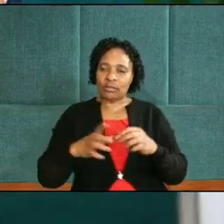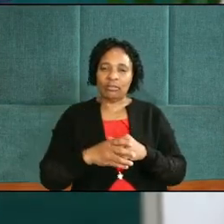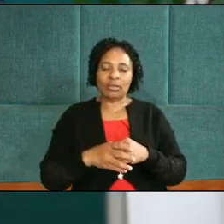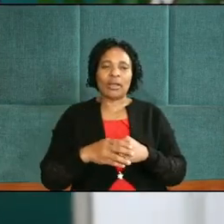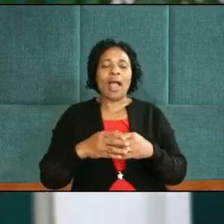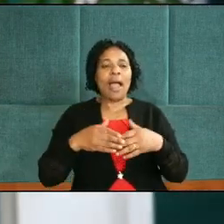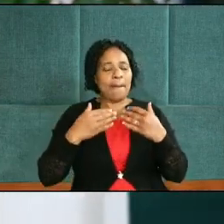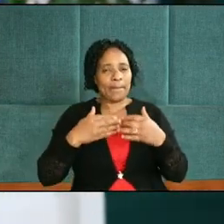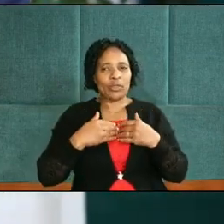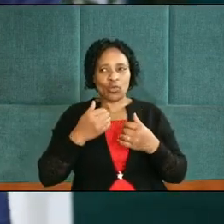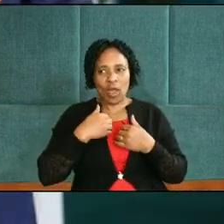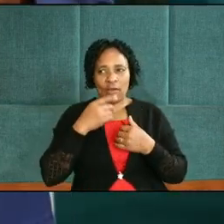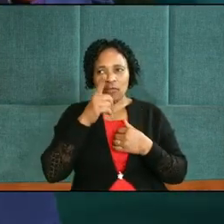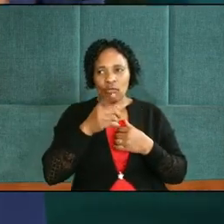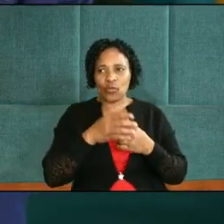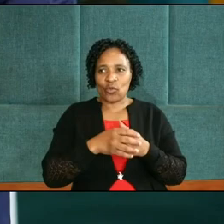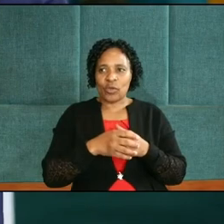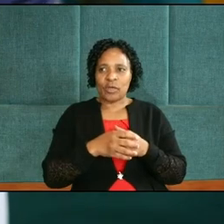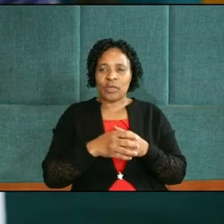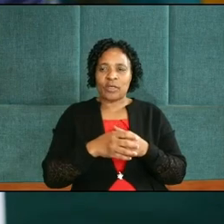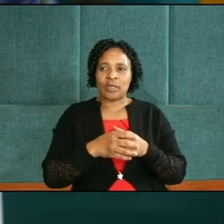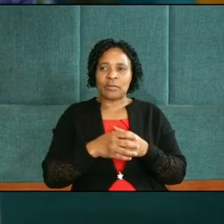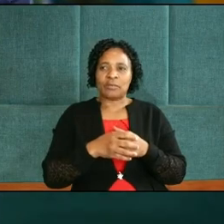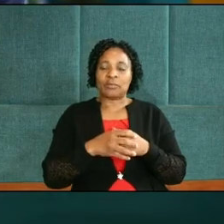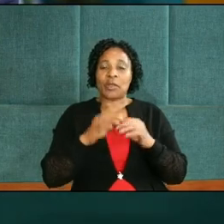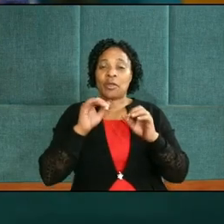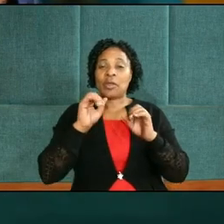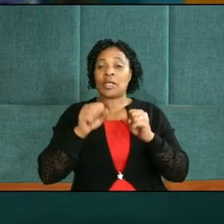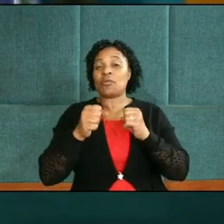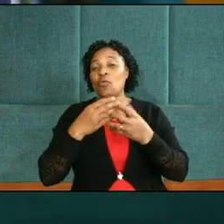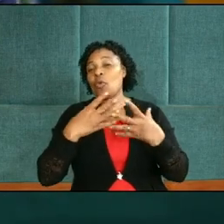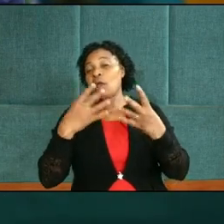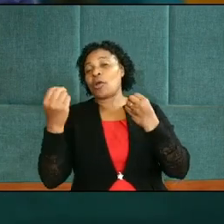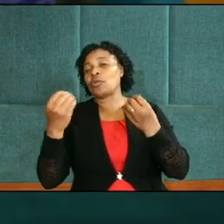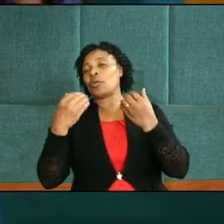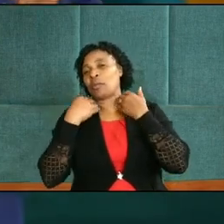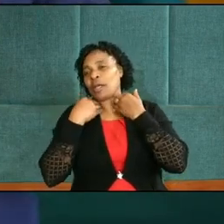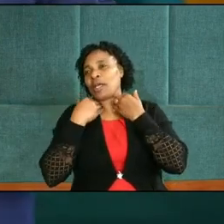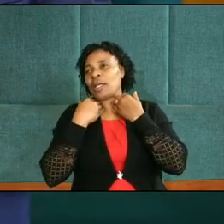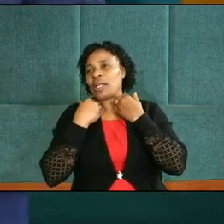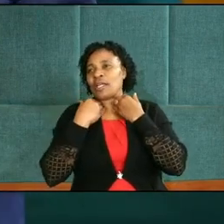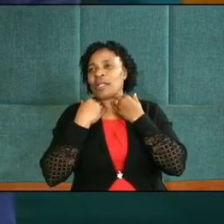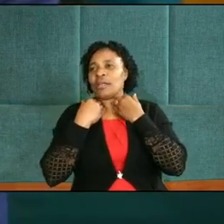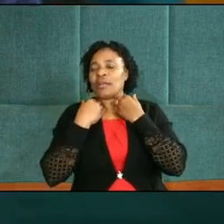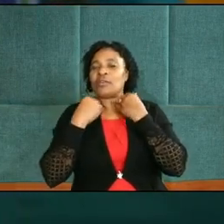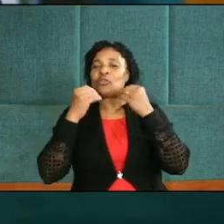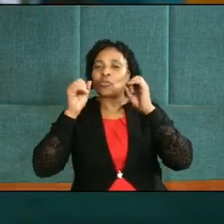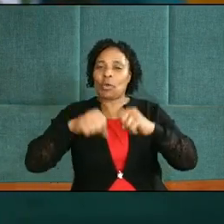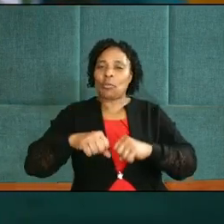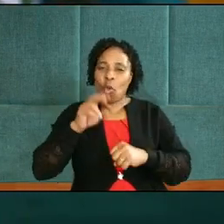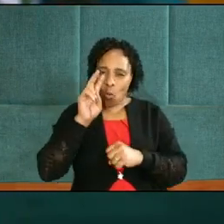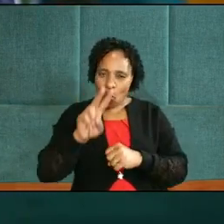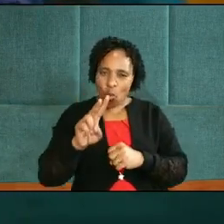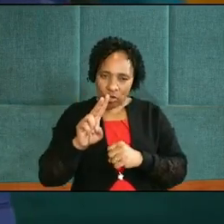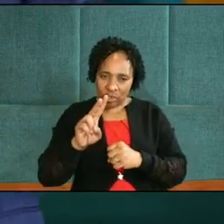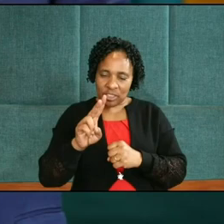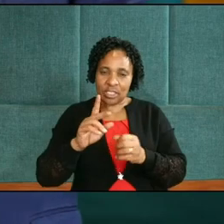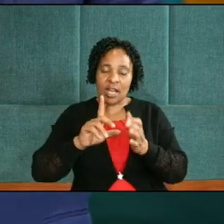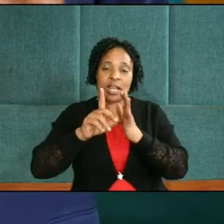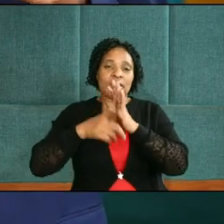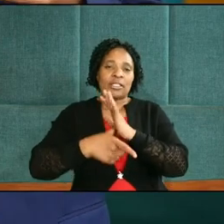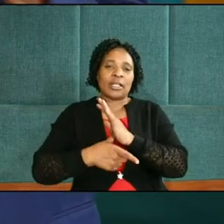you. Wherever you're from, some of you are going to bed now in the Cayman Islands back home, but we hope you'll be able to watch this service. We